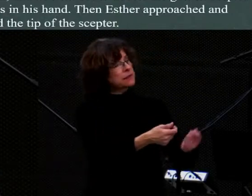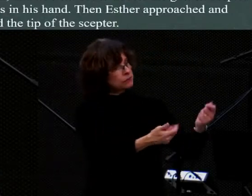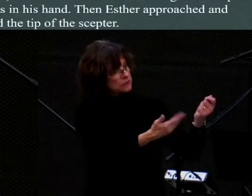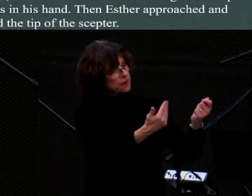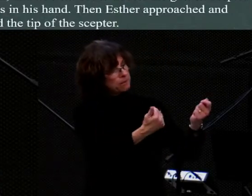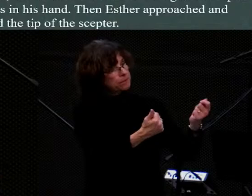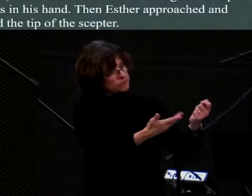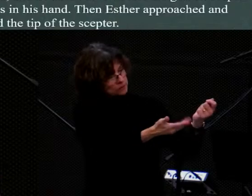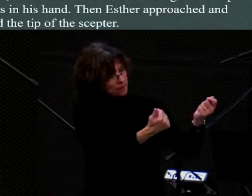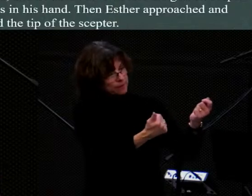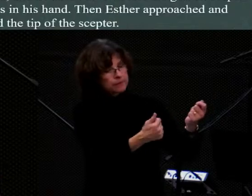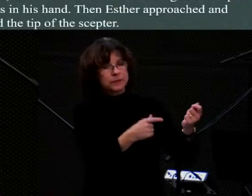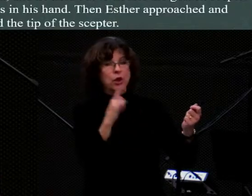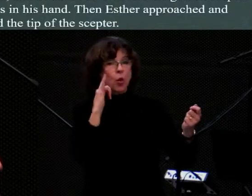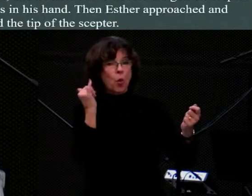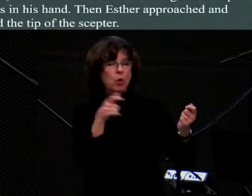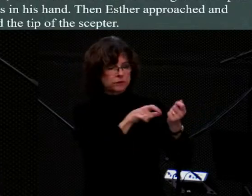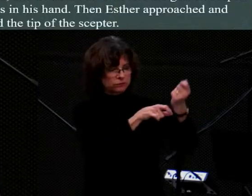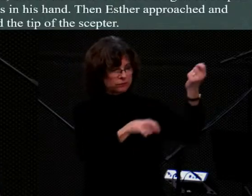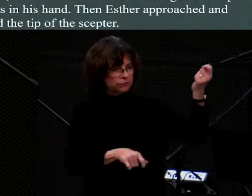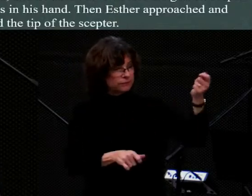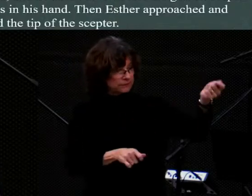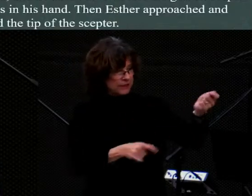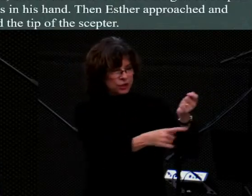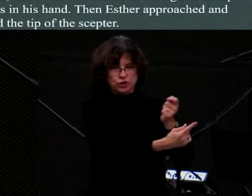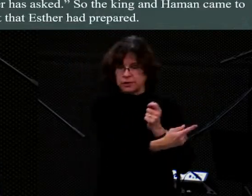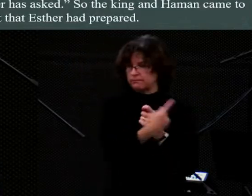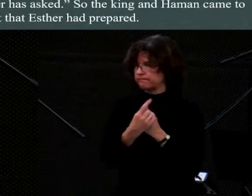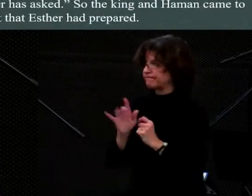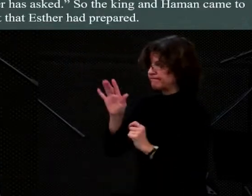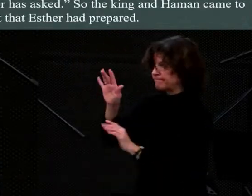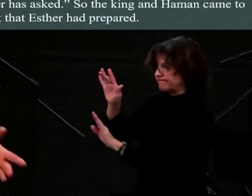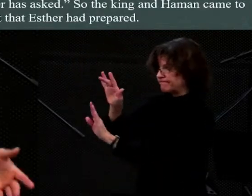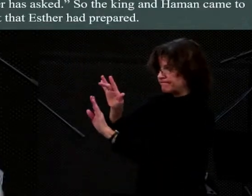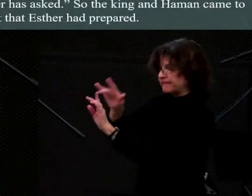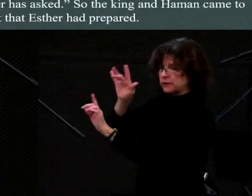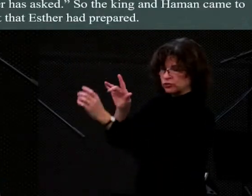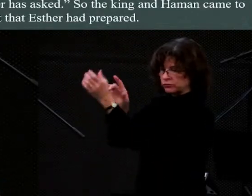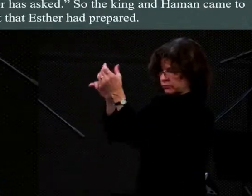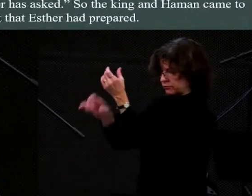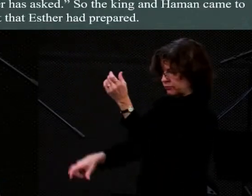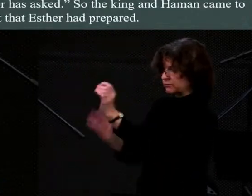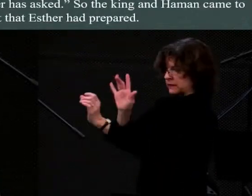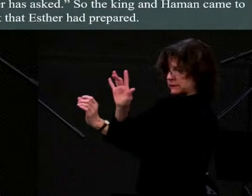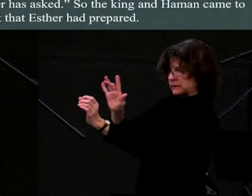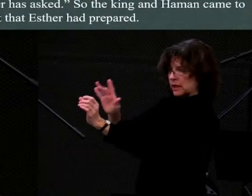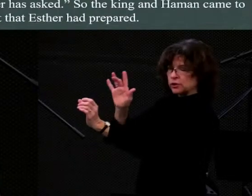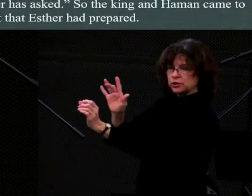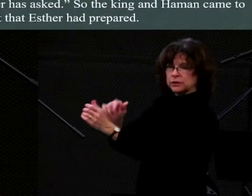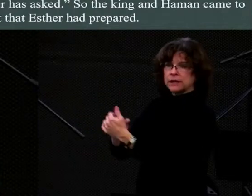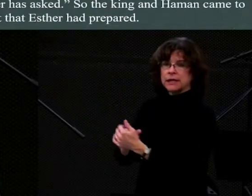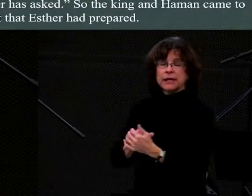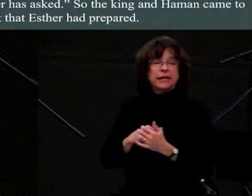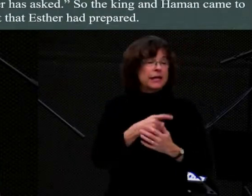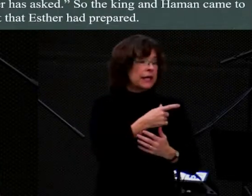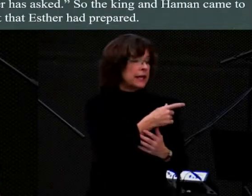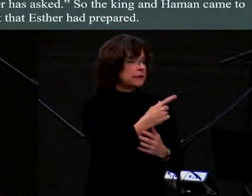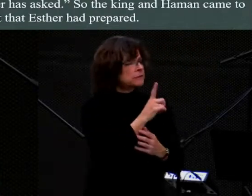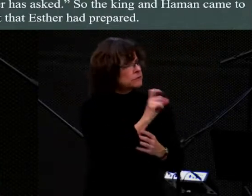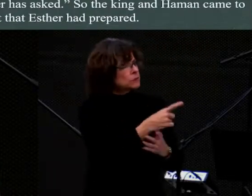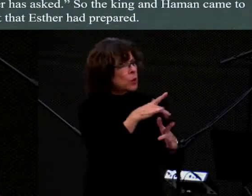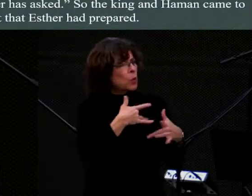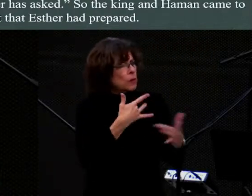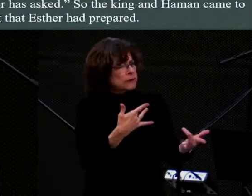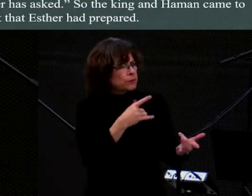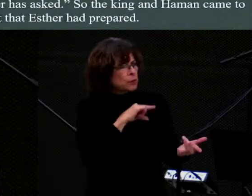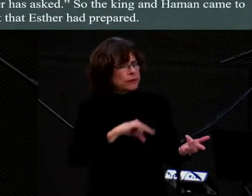hand. Then Esther approached and touched the tip of the scepter. And the king said to her, "What is it, Queen Esther? What is your